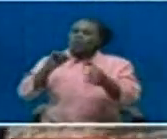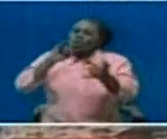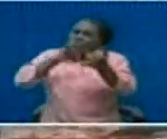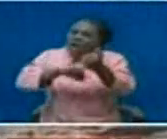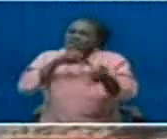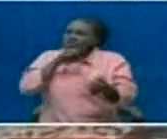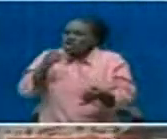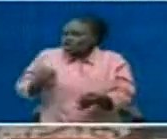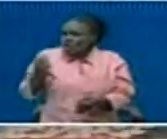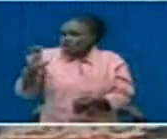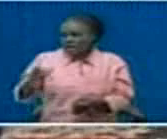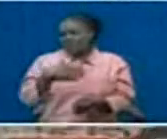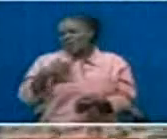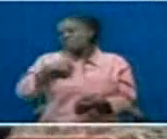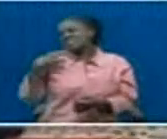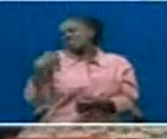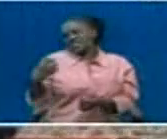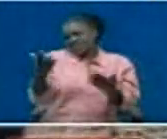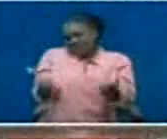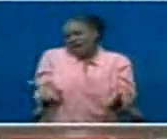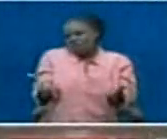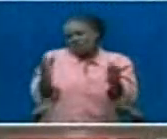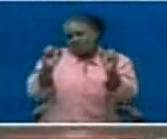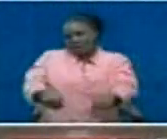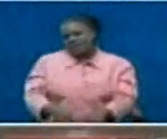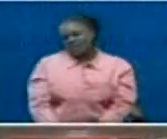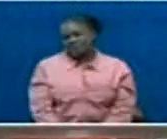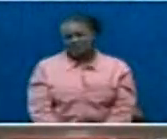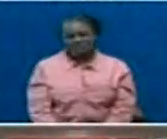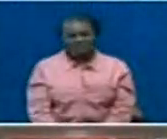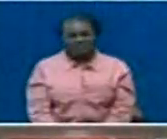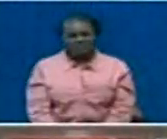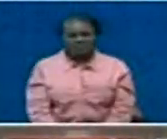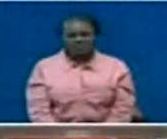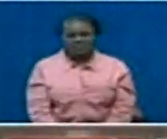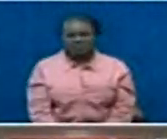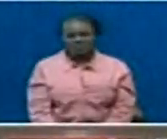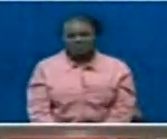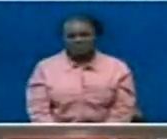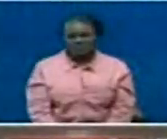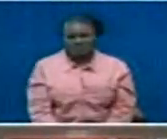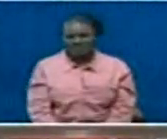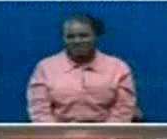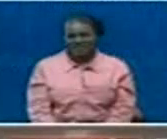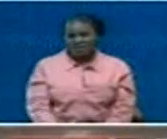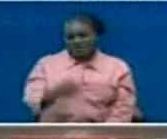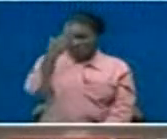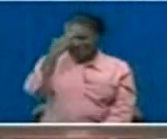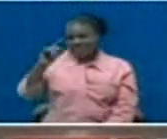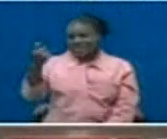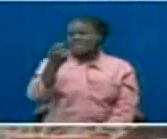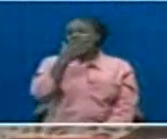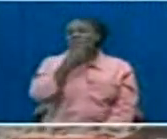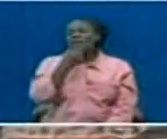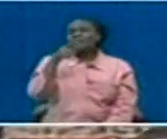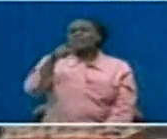I know. And I would have been rich. all these Kenyan men, they're insisting